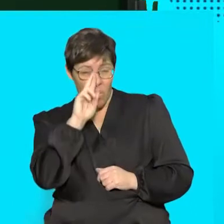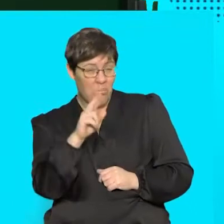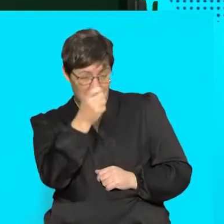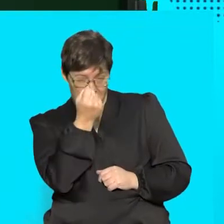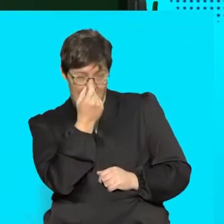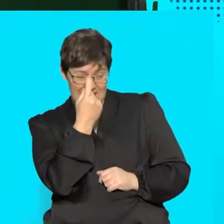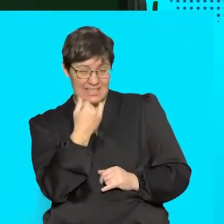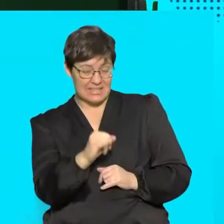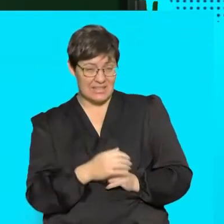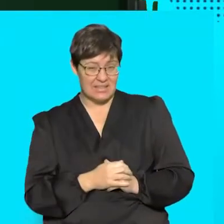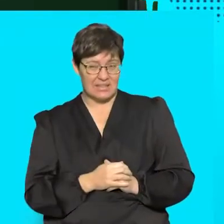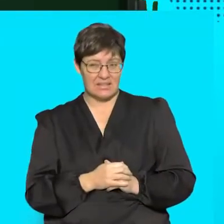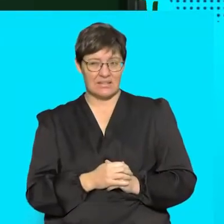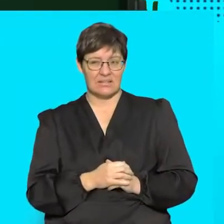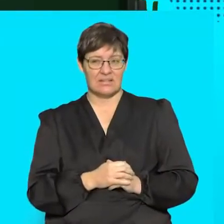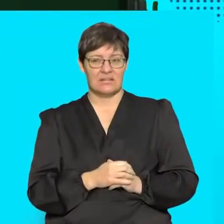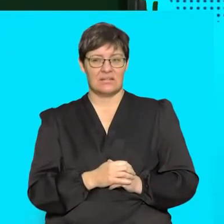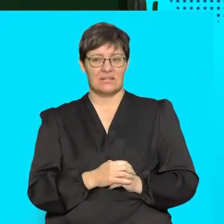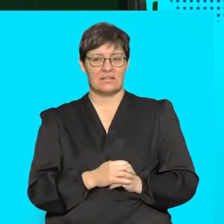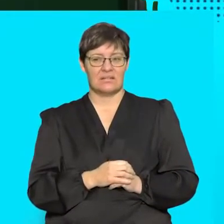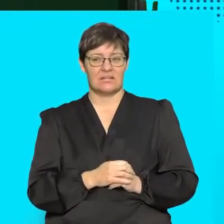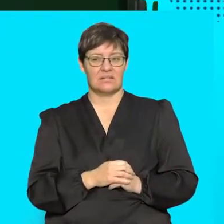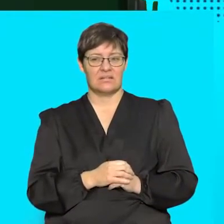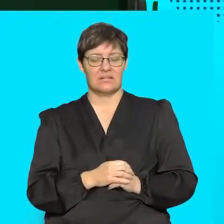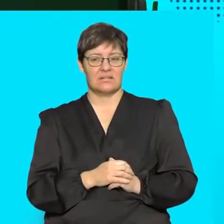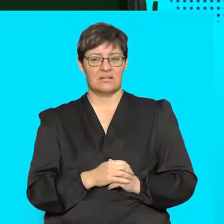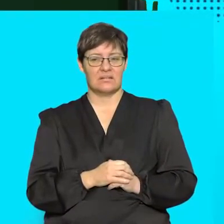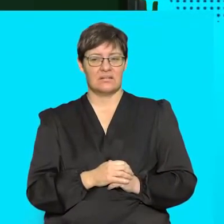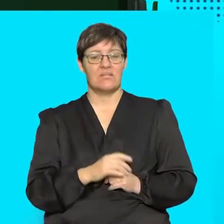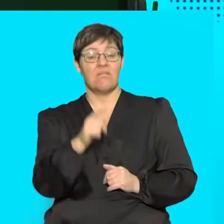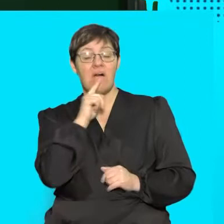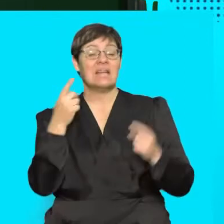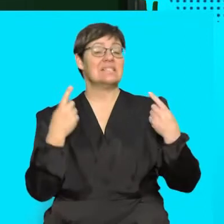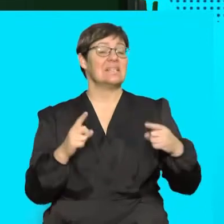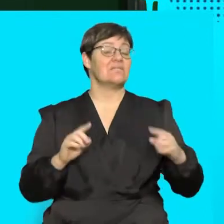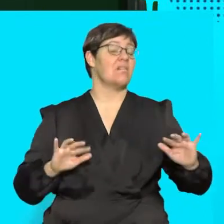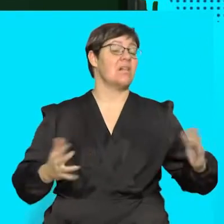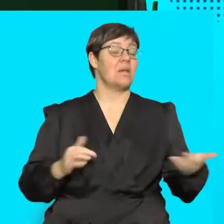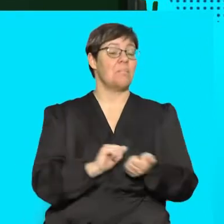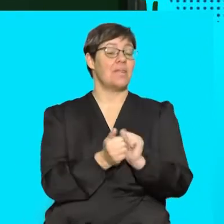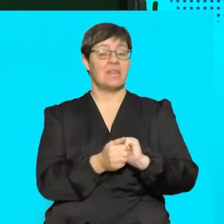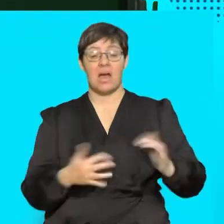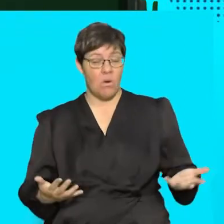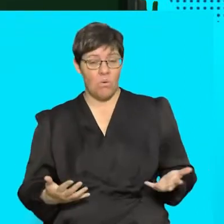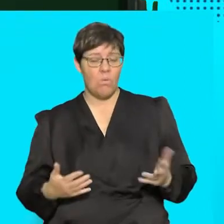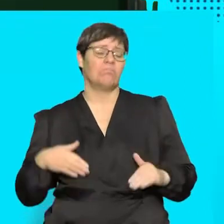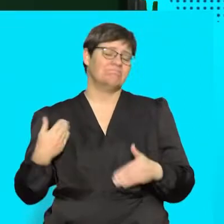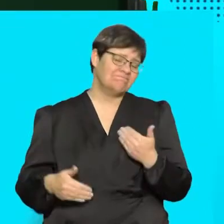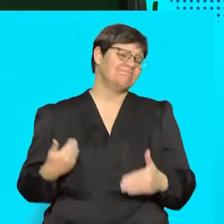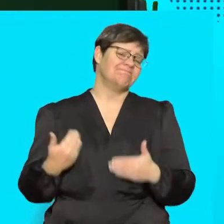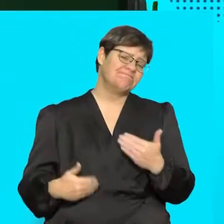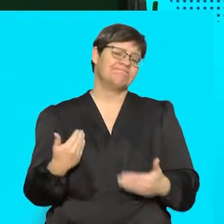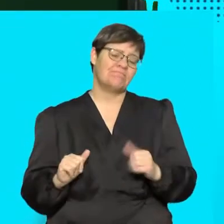something at this moment, okay? And remember, I'll iterate that again. To be successful in your mathematics is